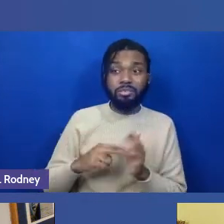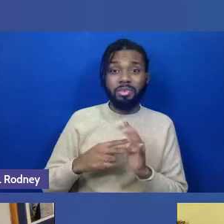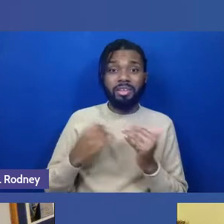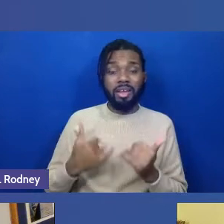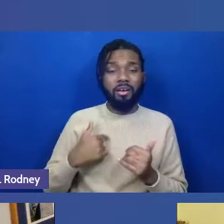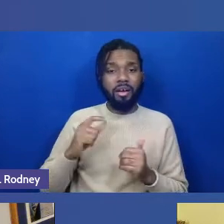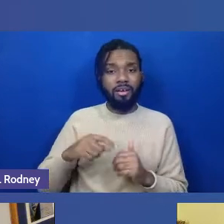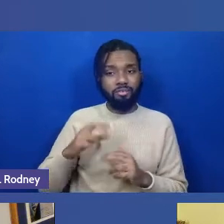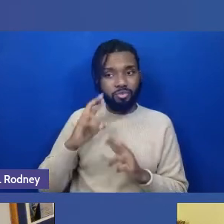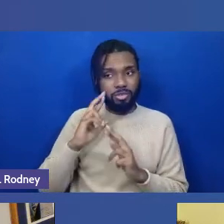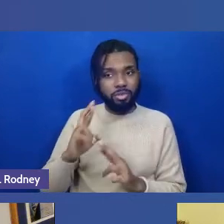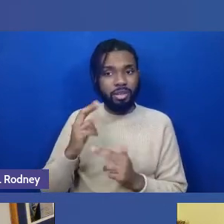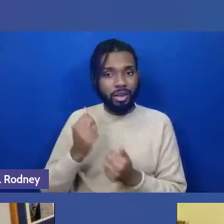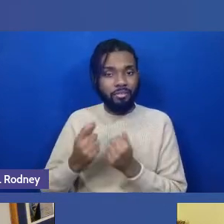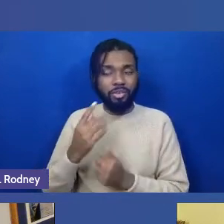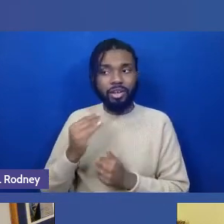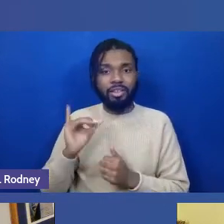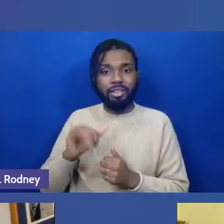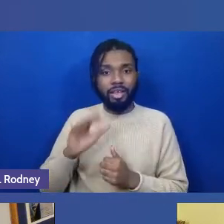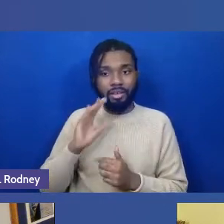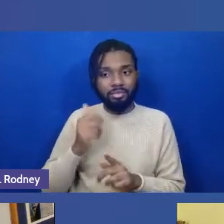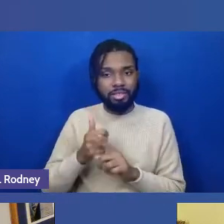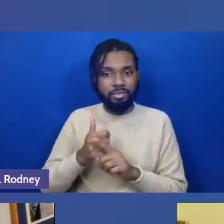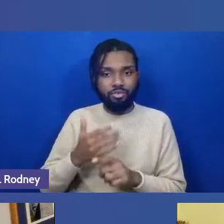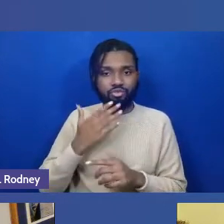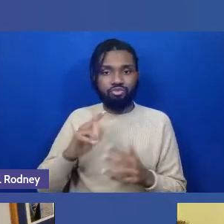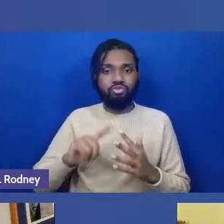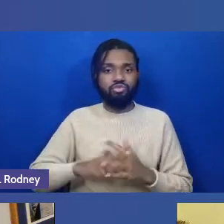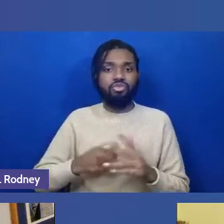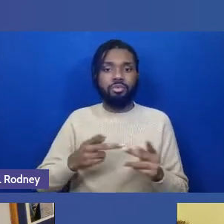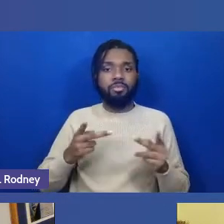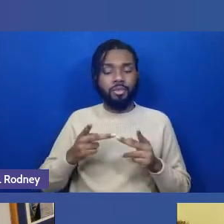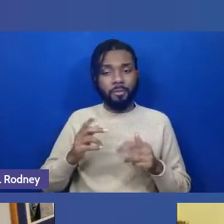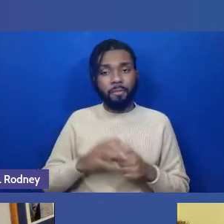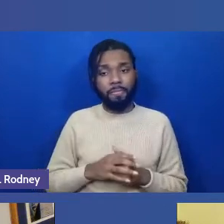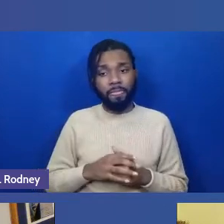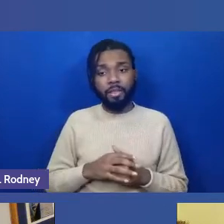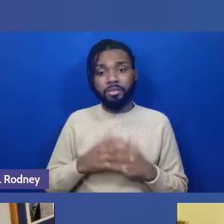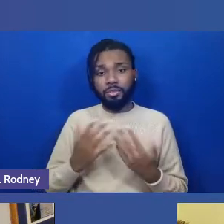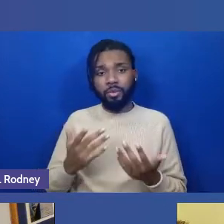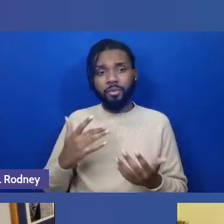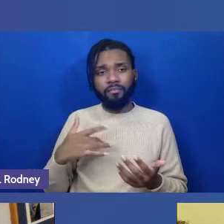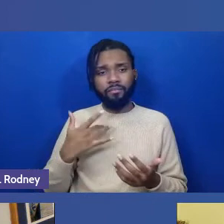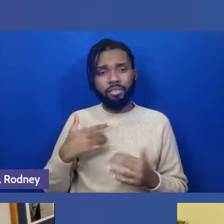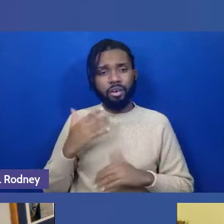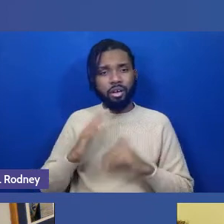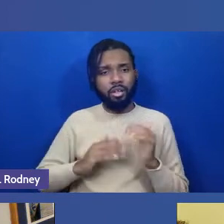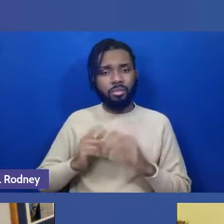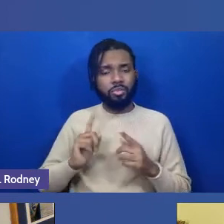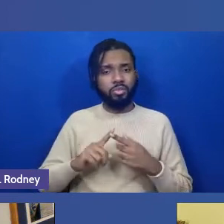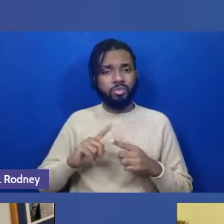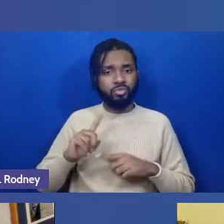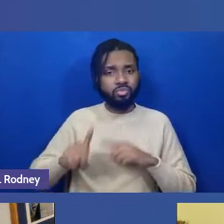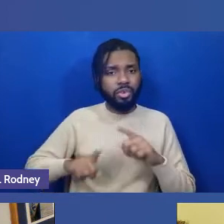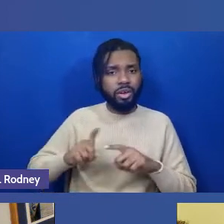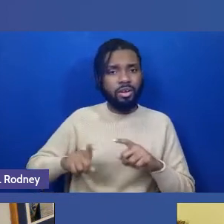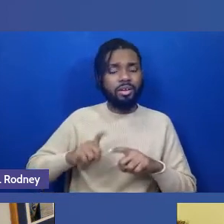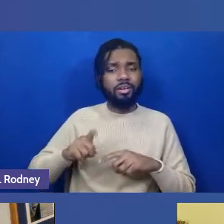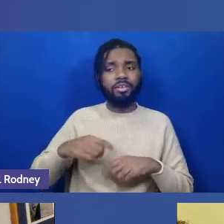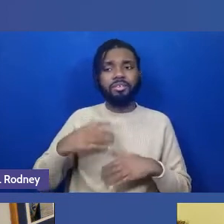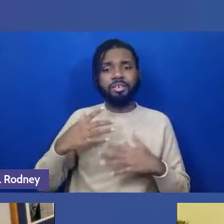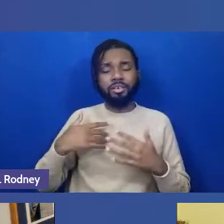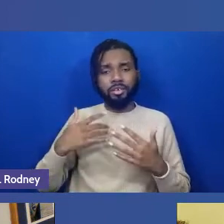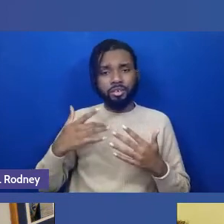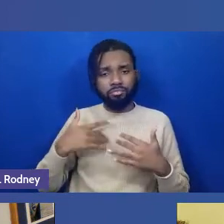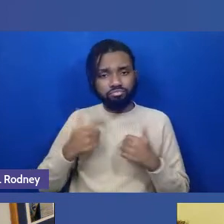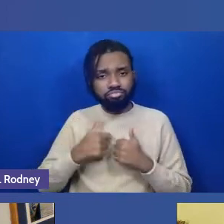and actually that will be a great starting place. And so like being comfortable to ask the questions and be vulnerable and